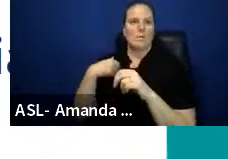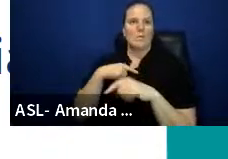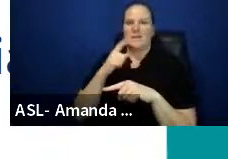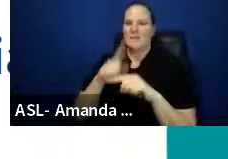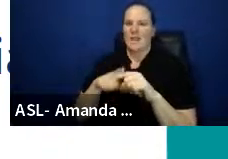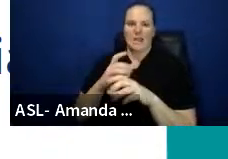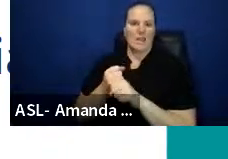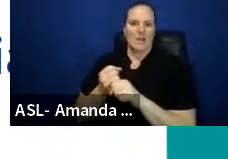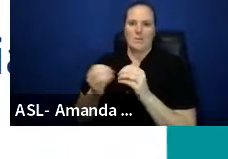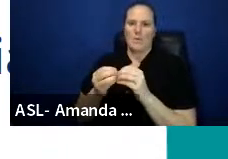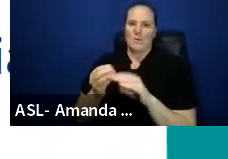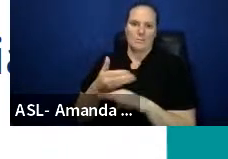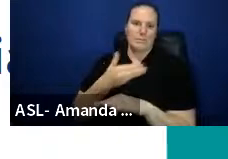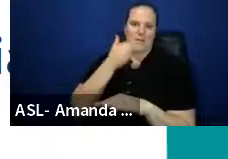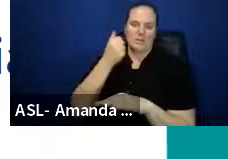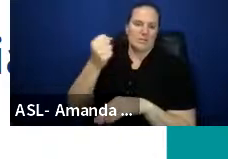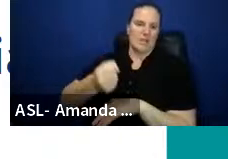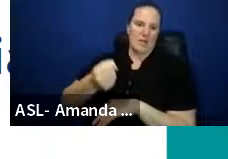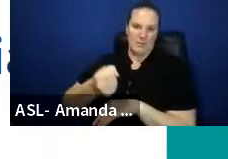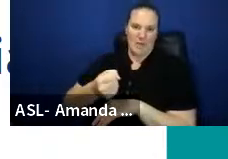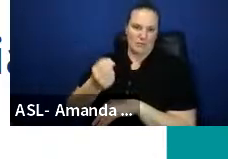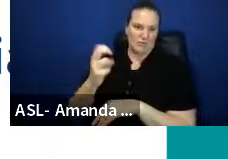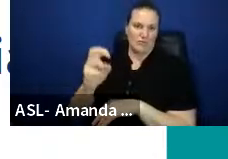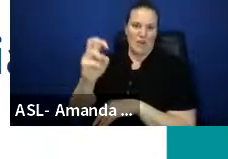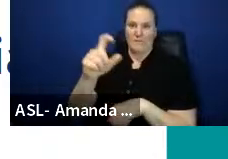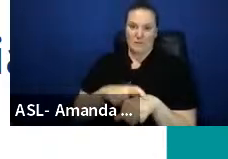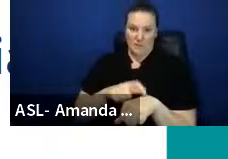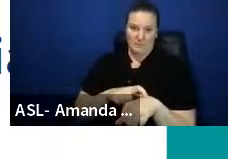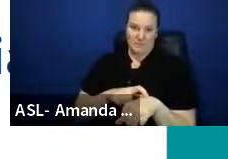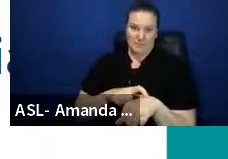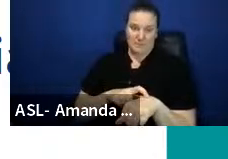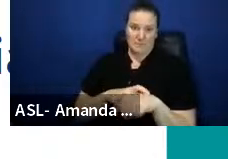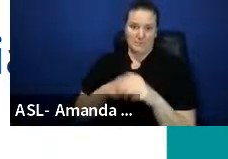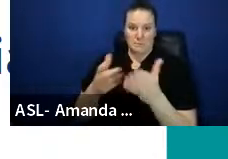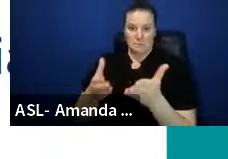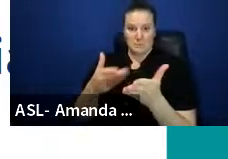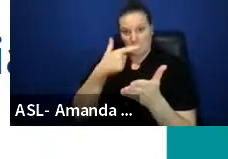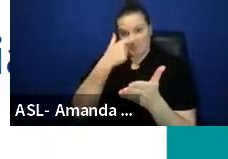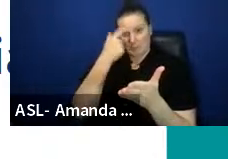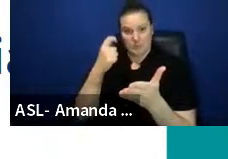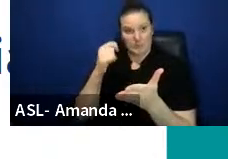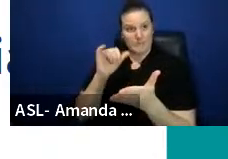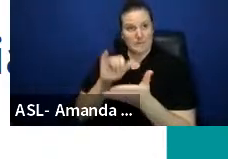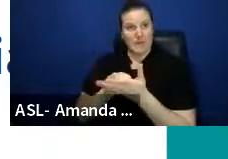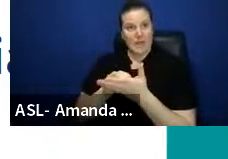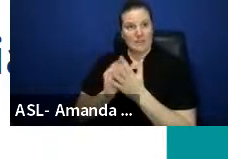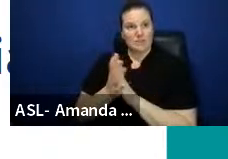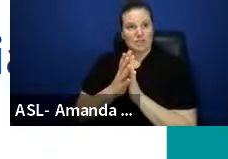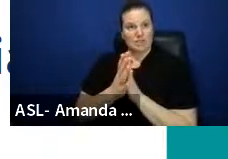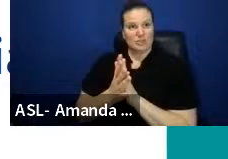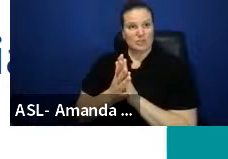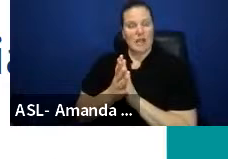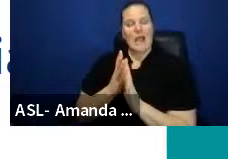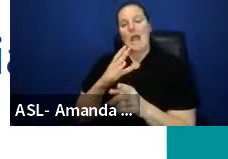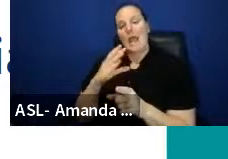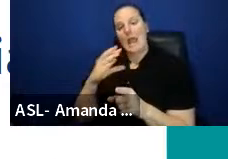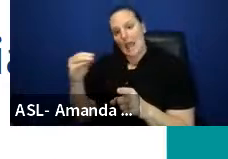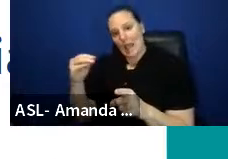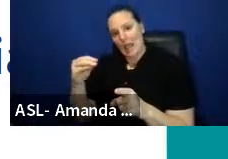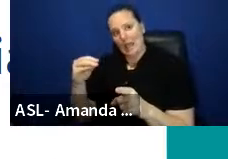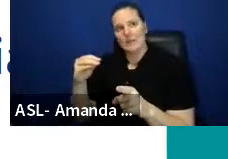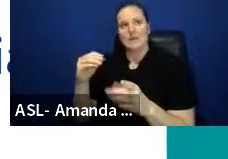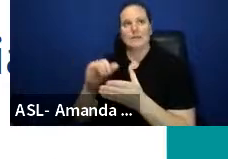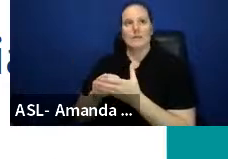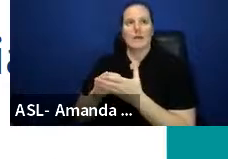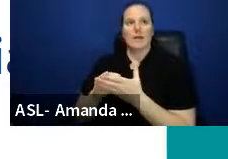much better southbound travel times just because of the congestion. And the